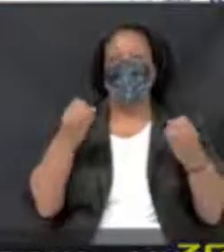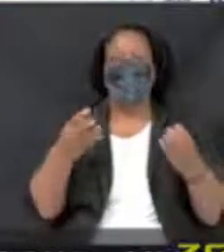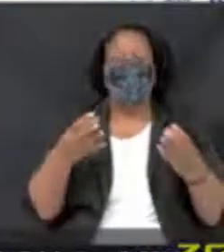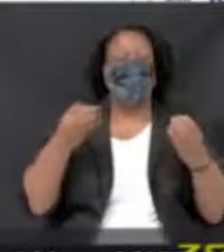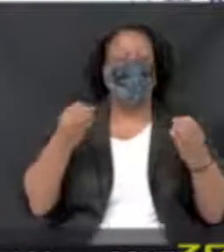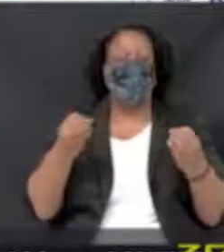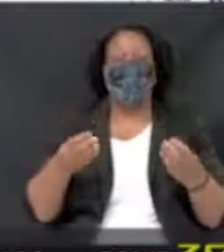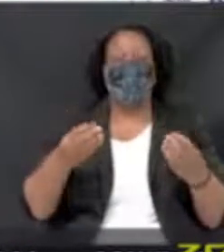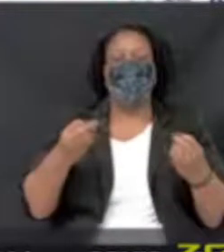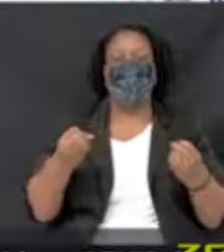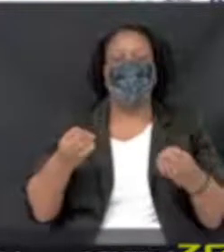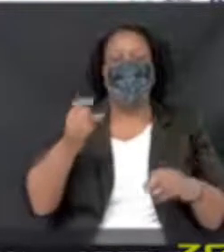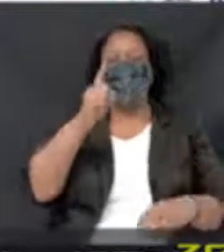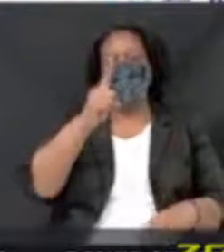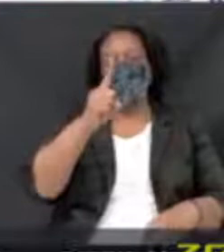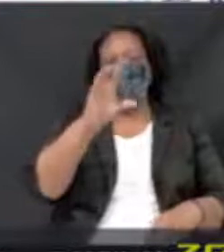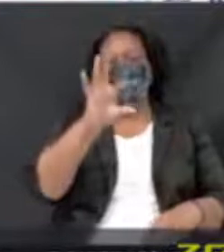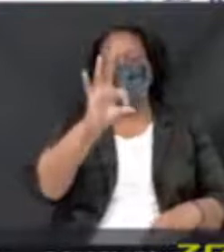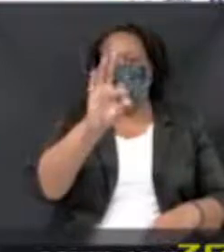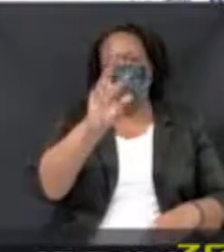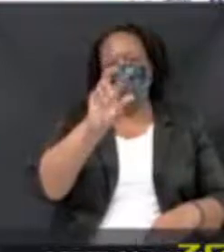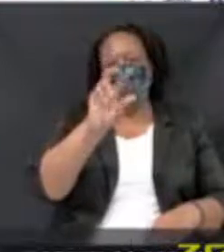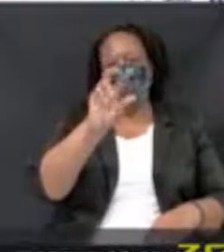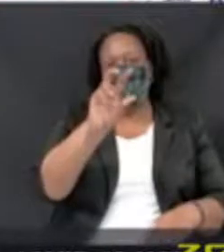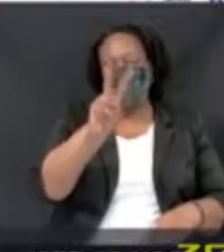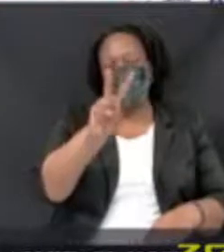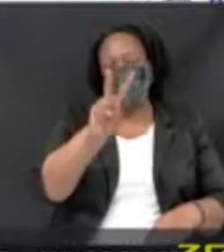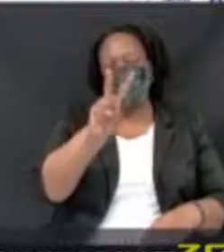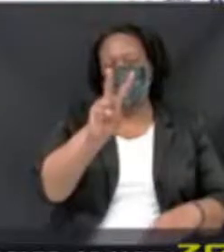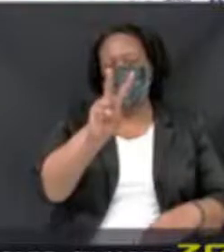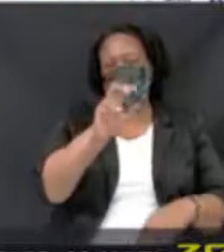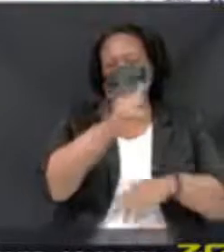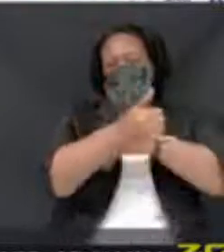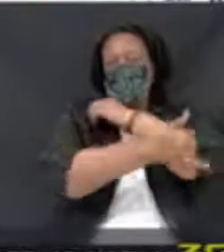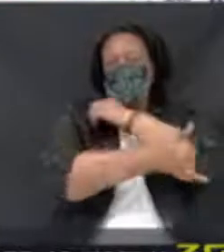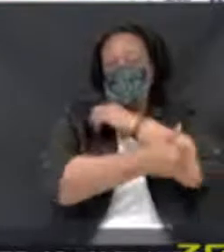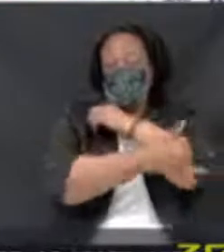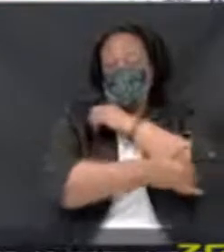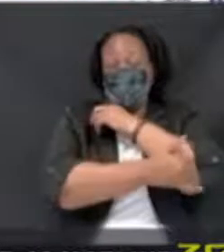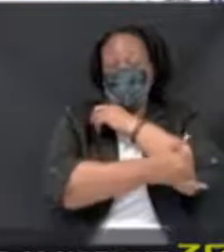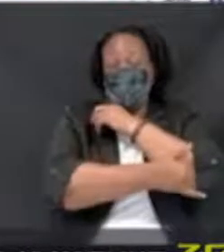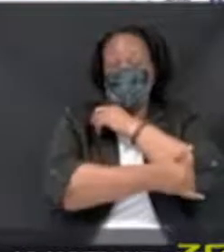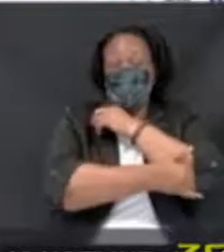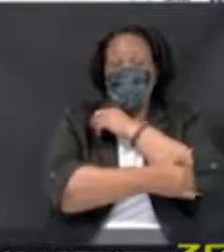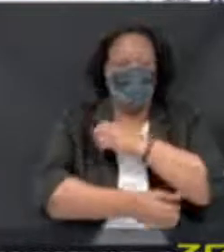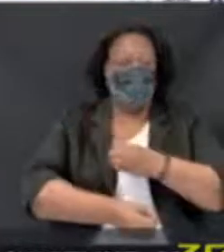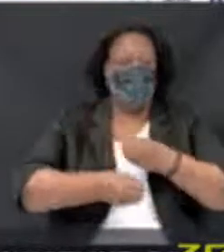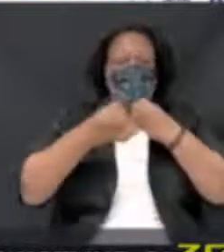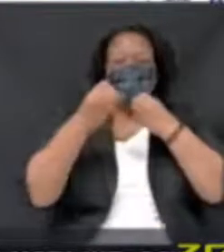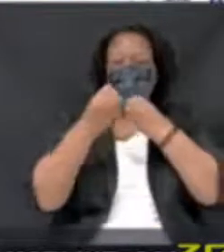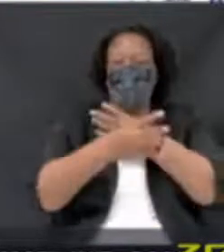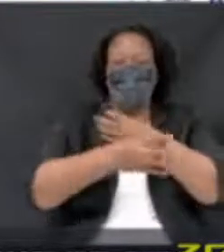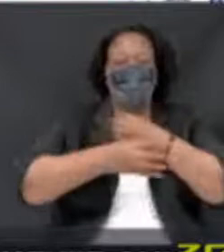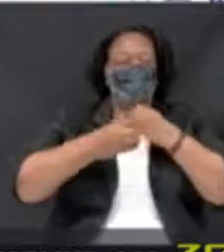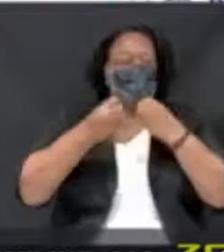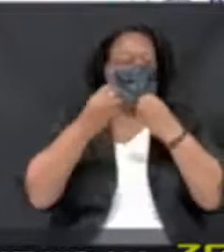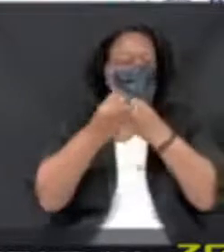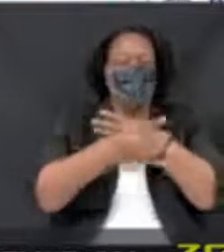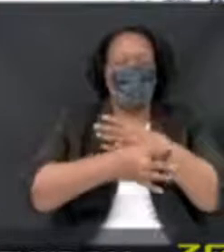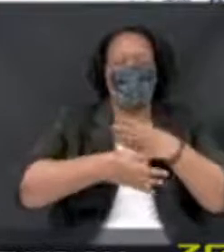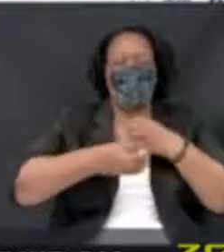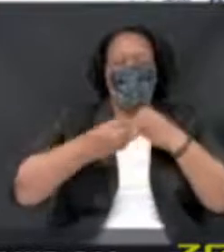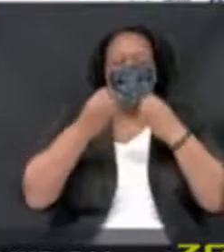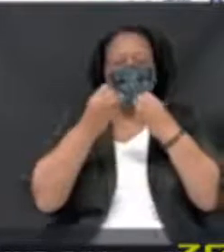192 countries, millions of people. In fact, 4 million people have